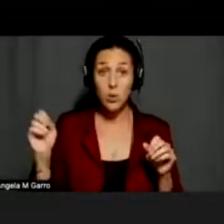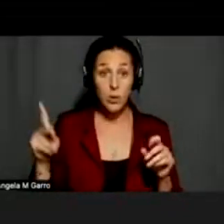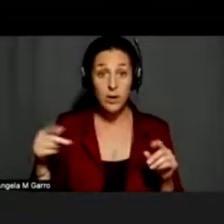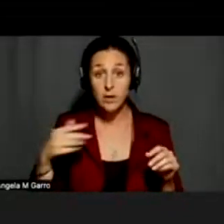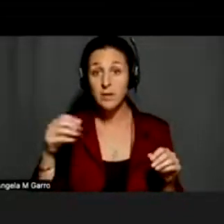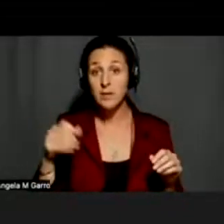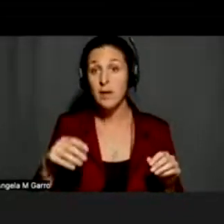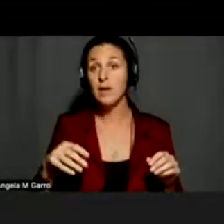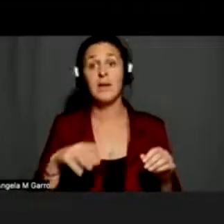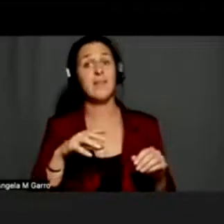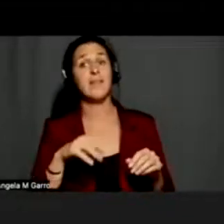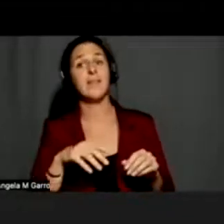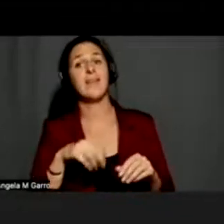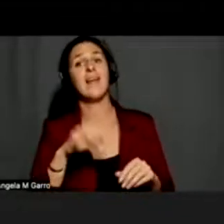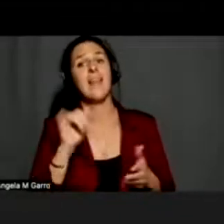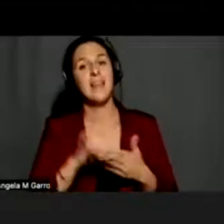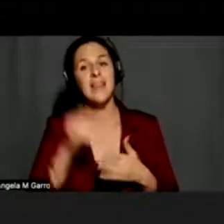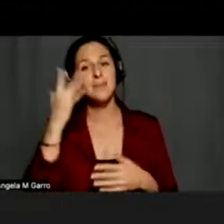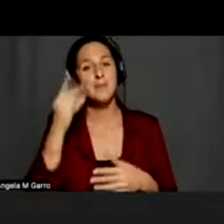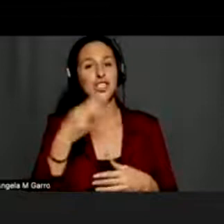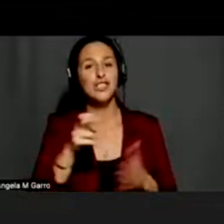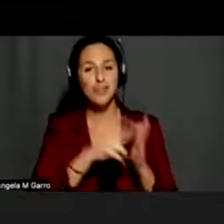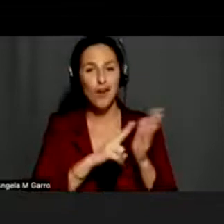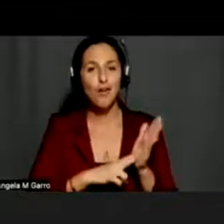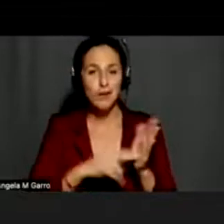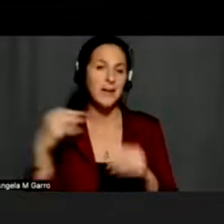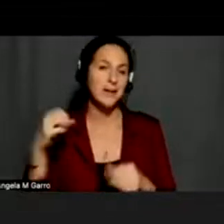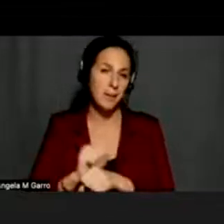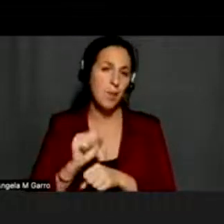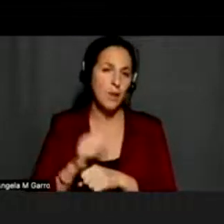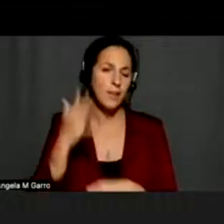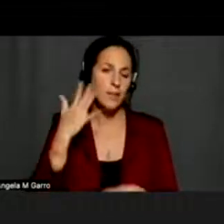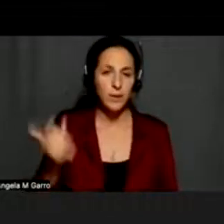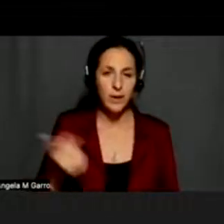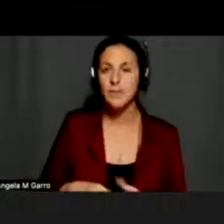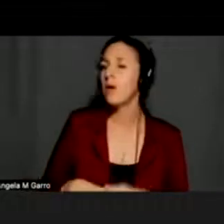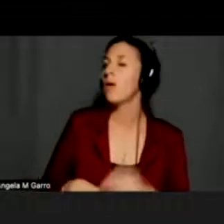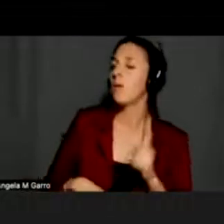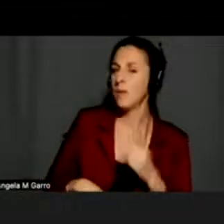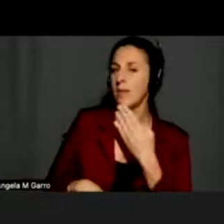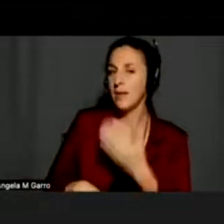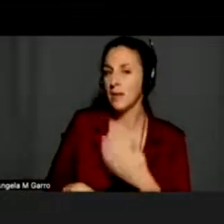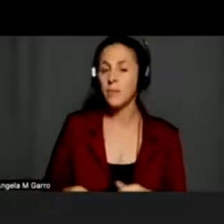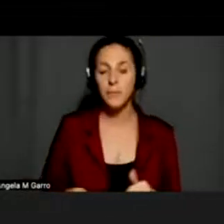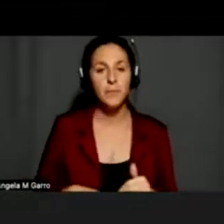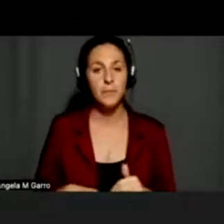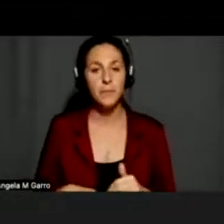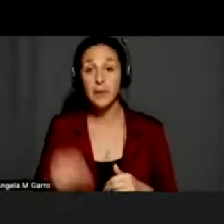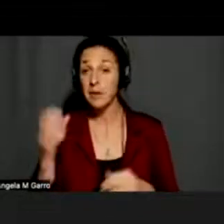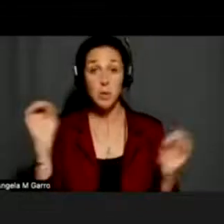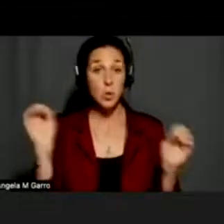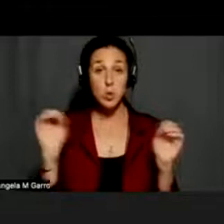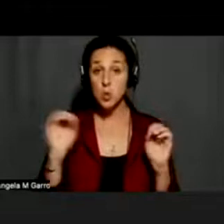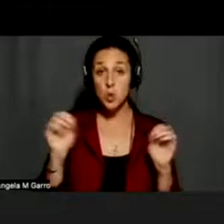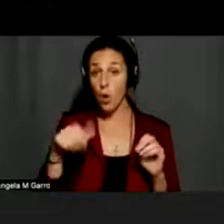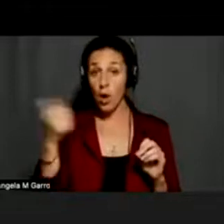she is, sorry, and that is because she is a contracted employee. Thank you. If there's no other questions, I'll make the motion